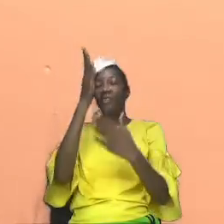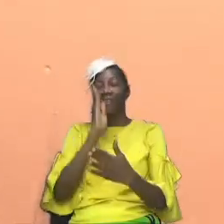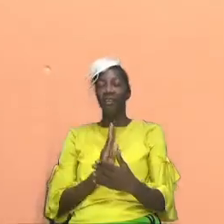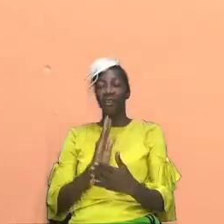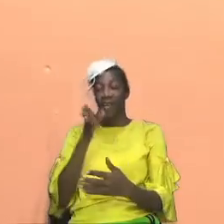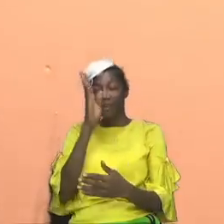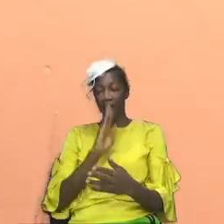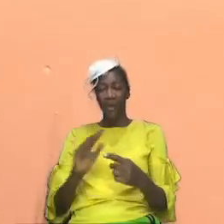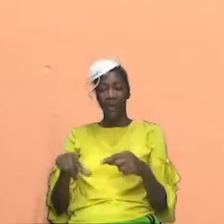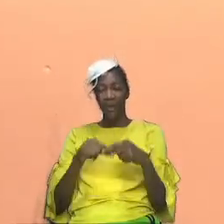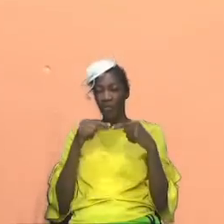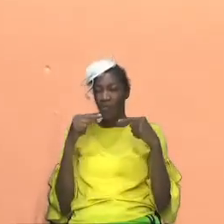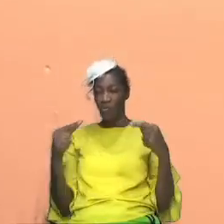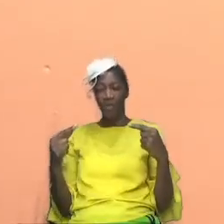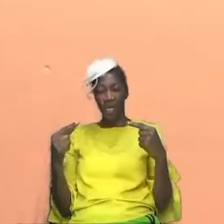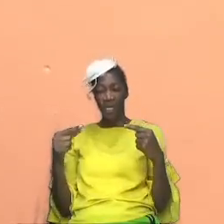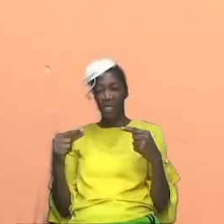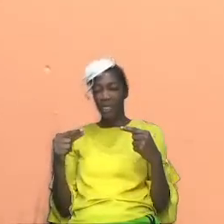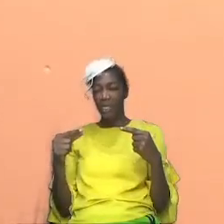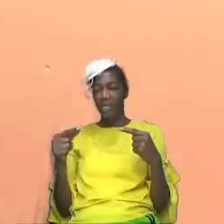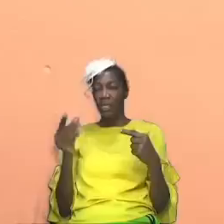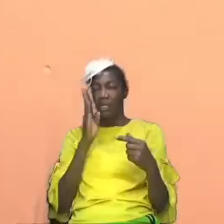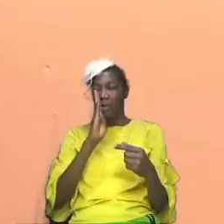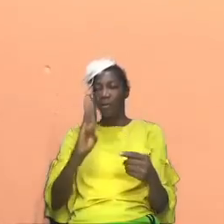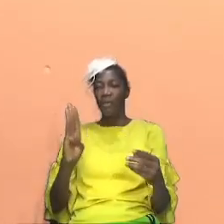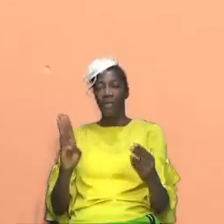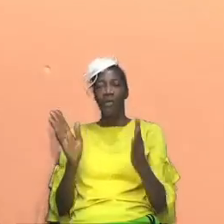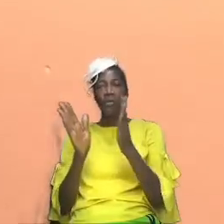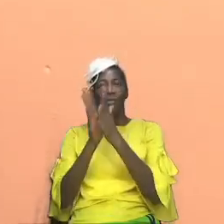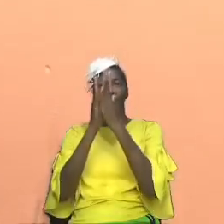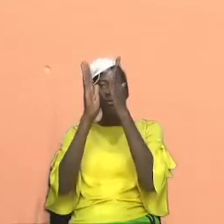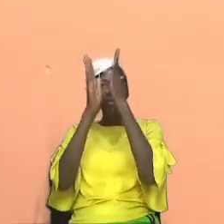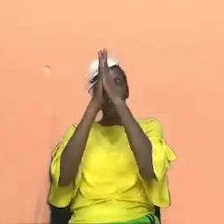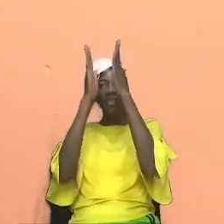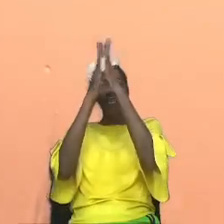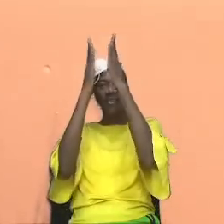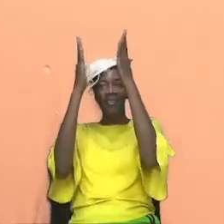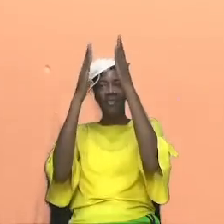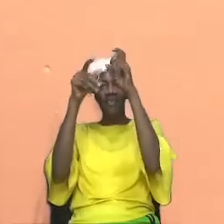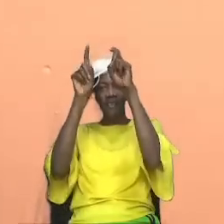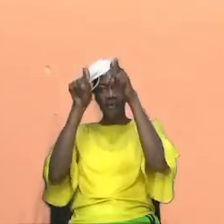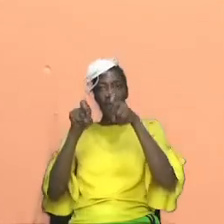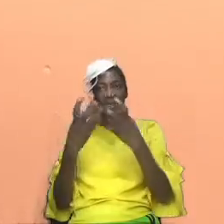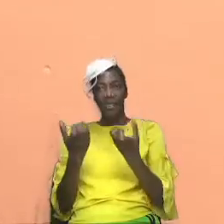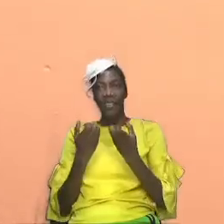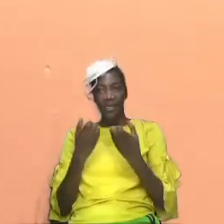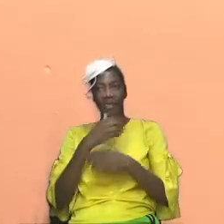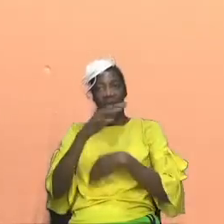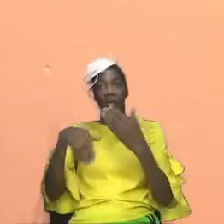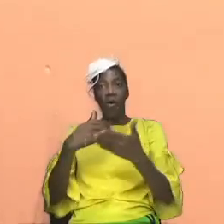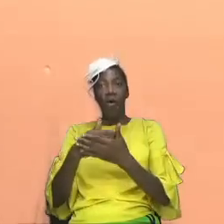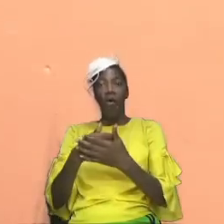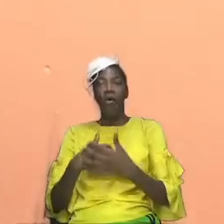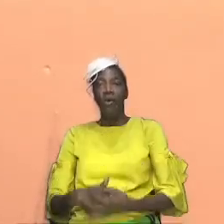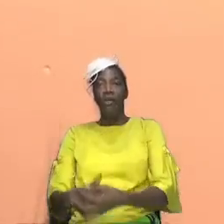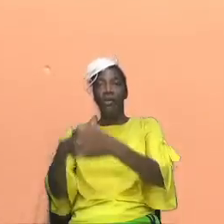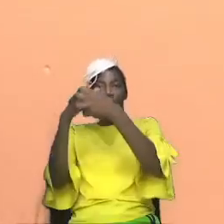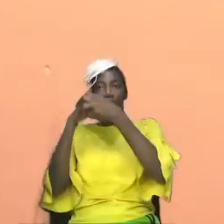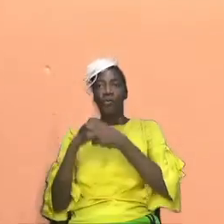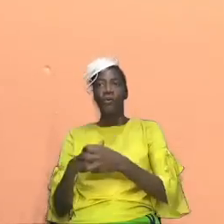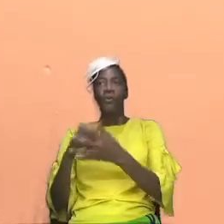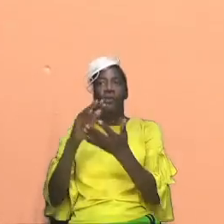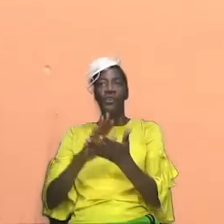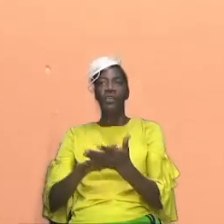great, and He is greatly to be praised. He deserves all the worship, all the